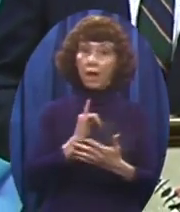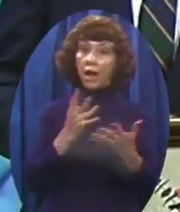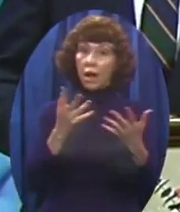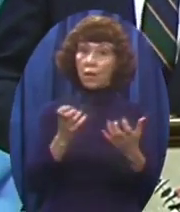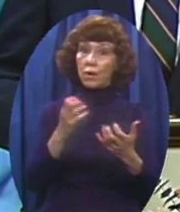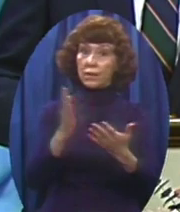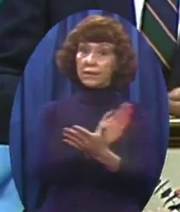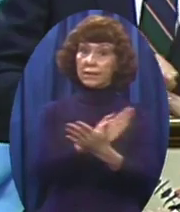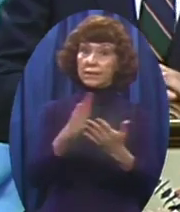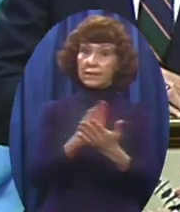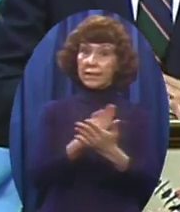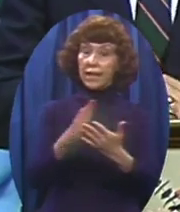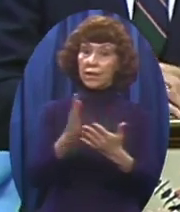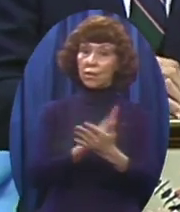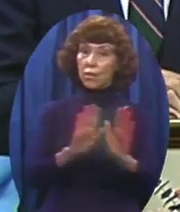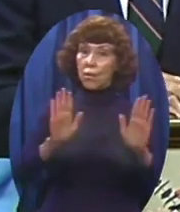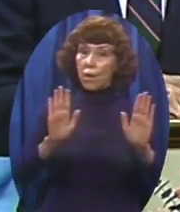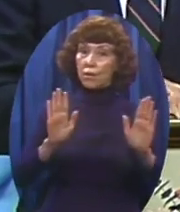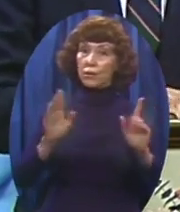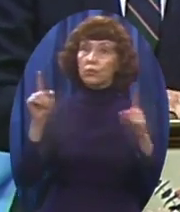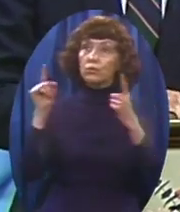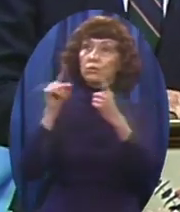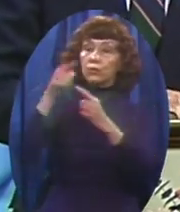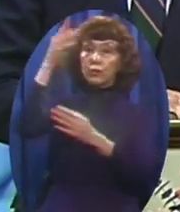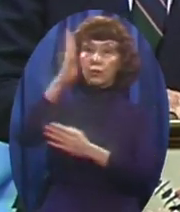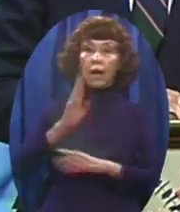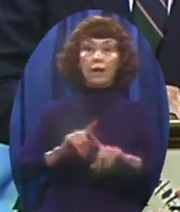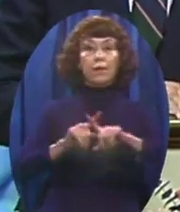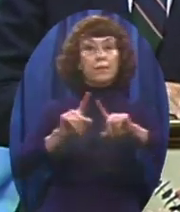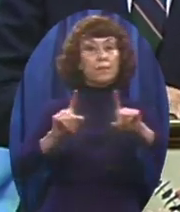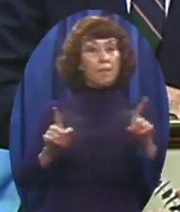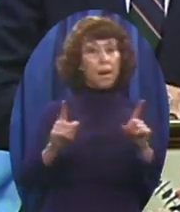home, I hope you'll join with us if you know it.